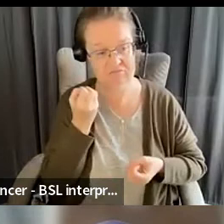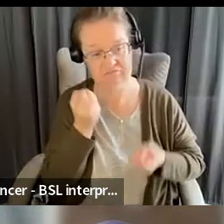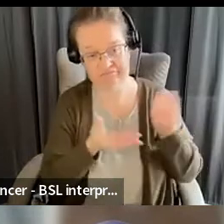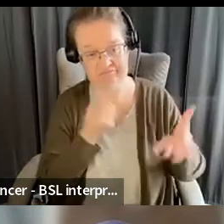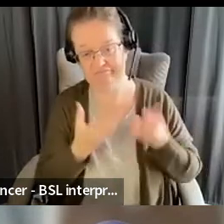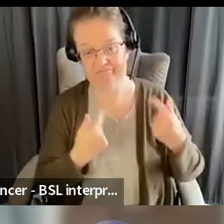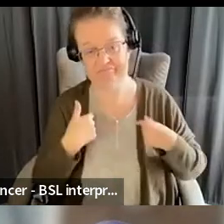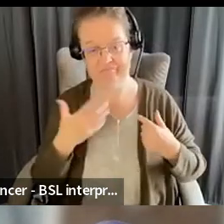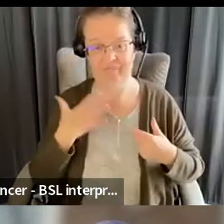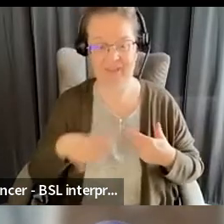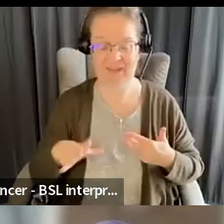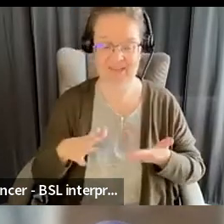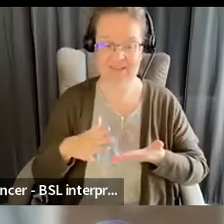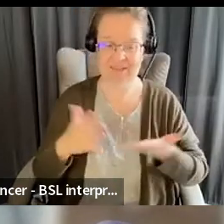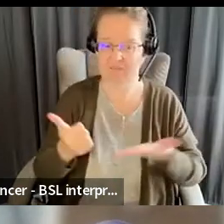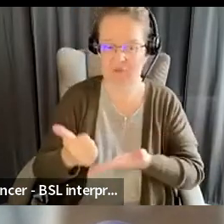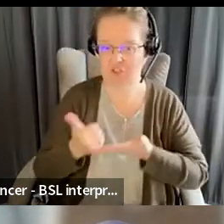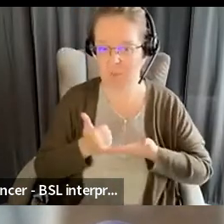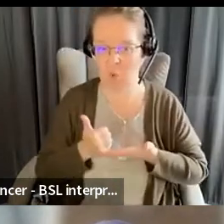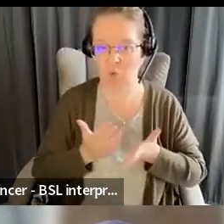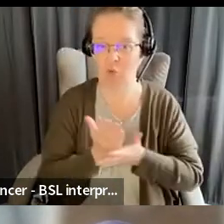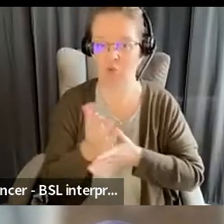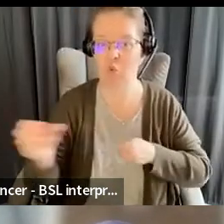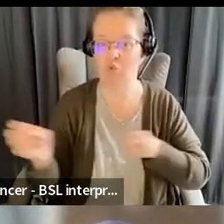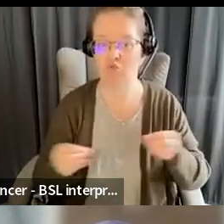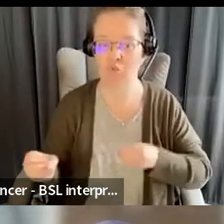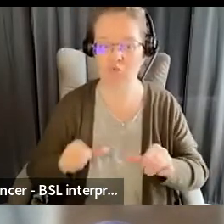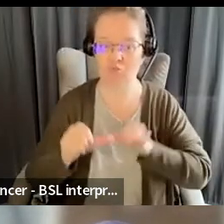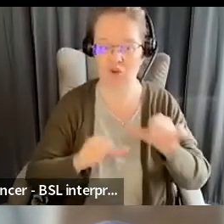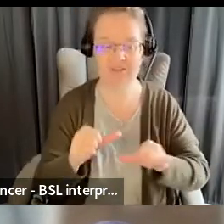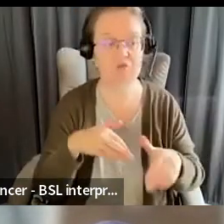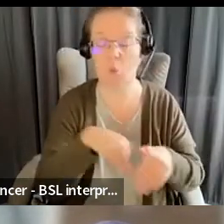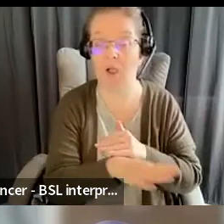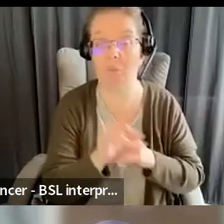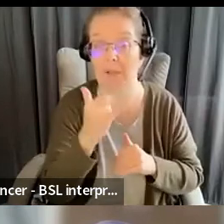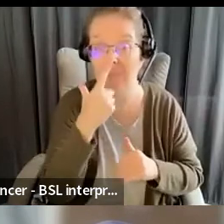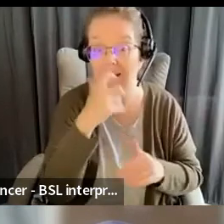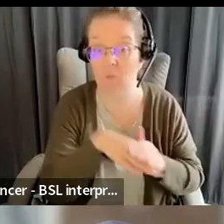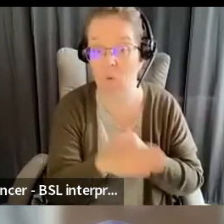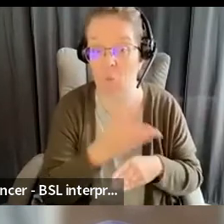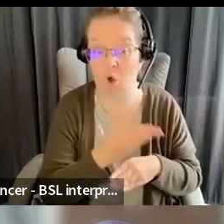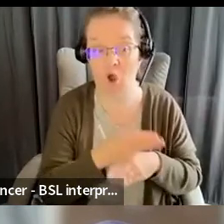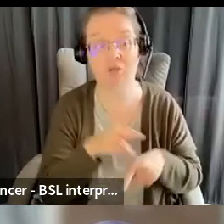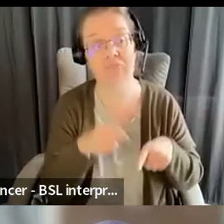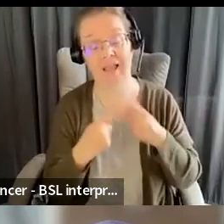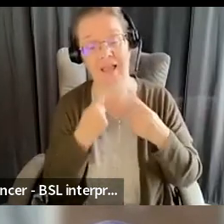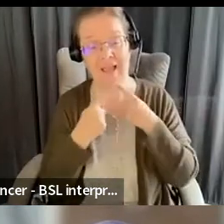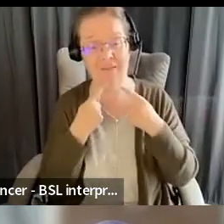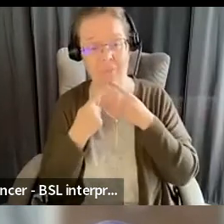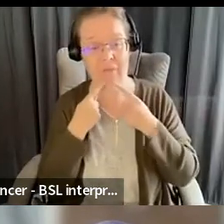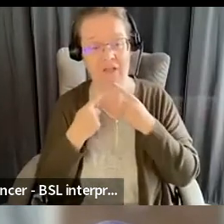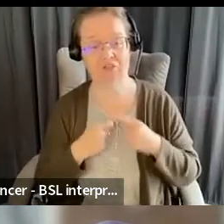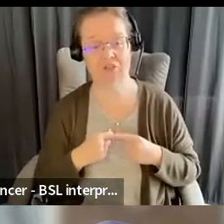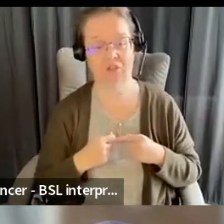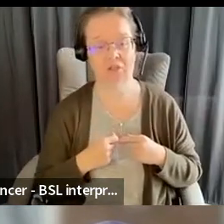they feel they need through the recruitment process or indeed in work. And that information, obviously declared